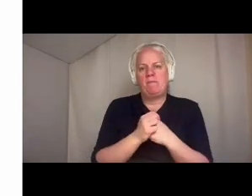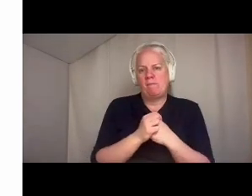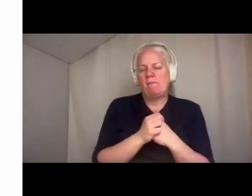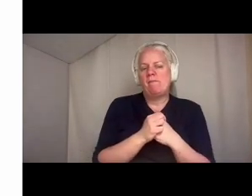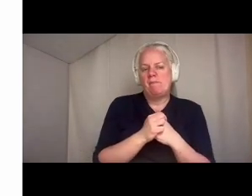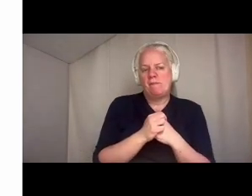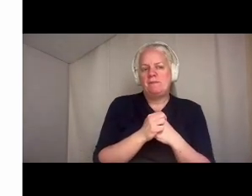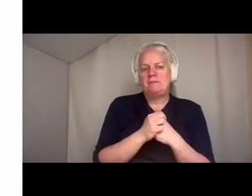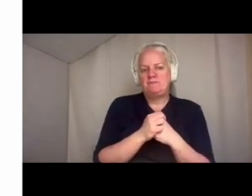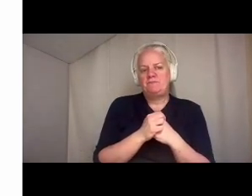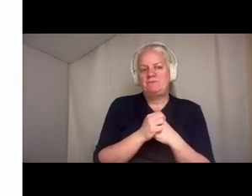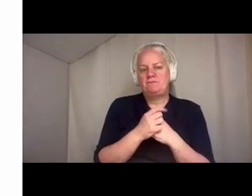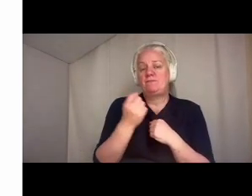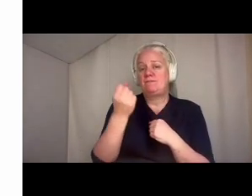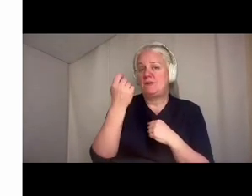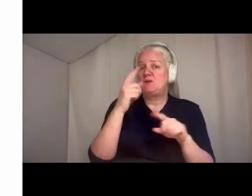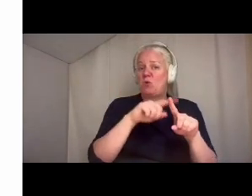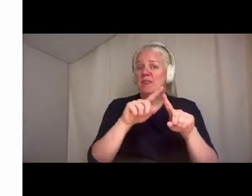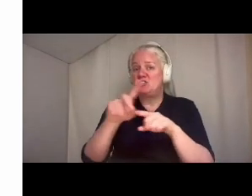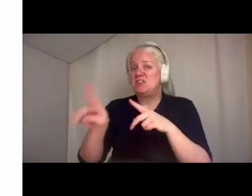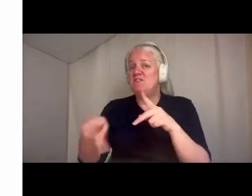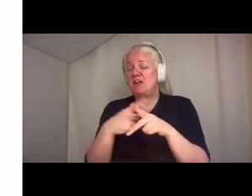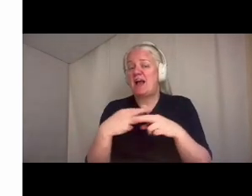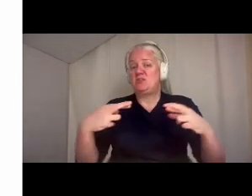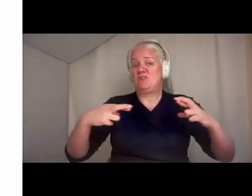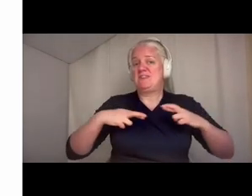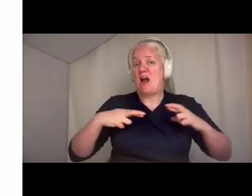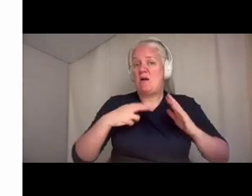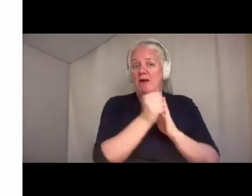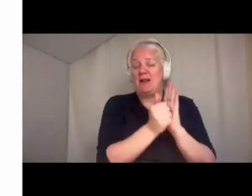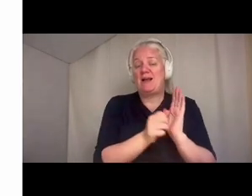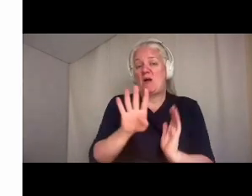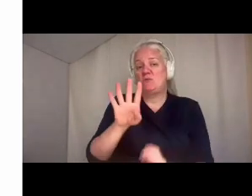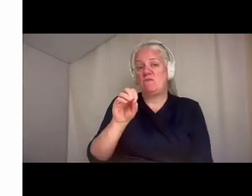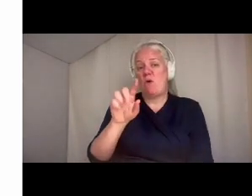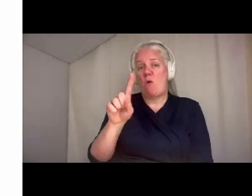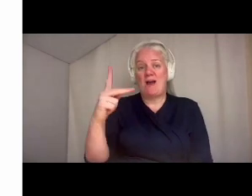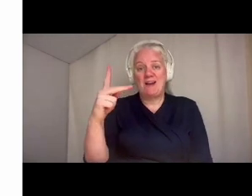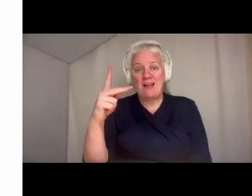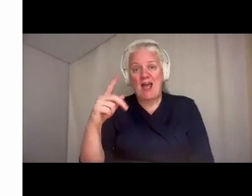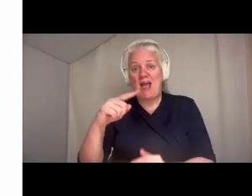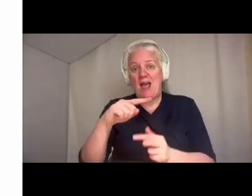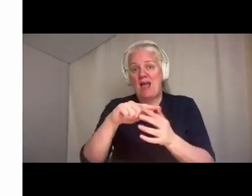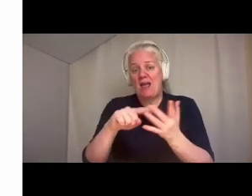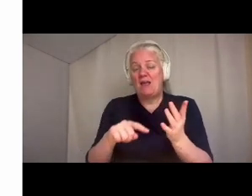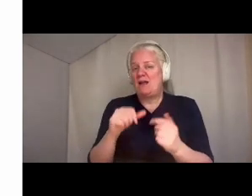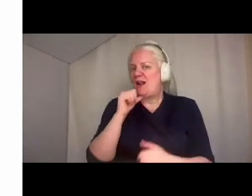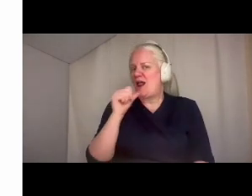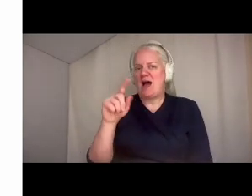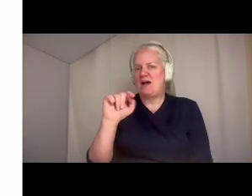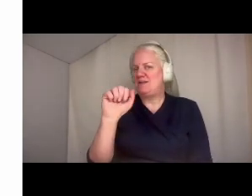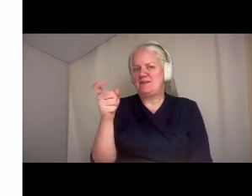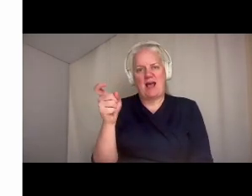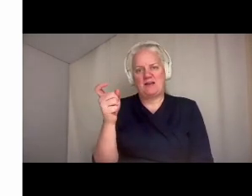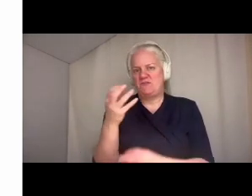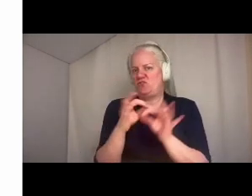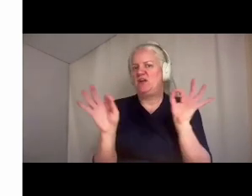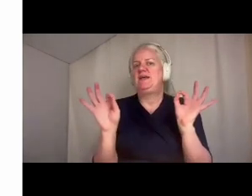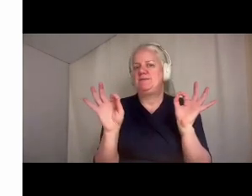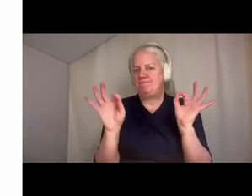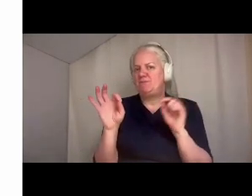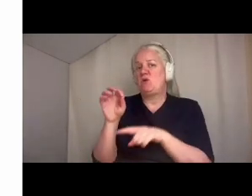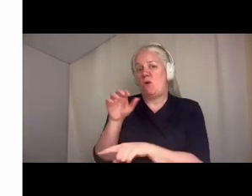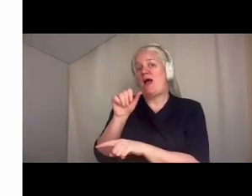of retirement accounts, such as a 401k, that do not grow tax-free. I think of an